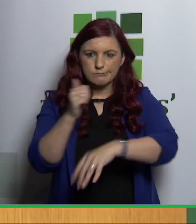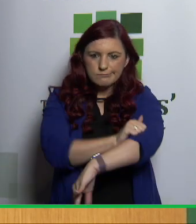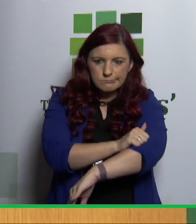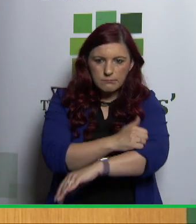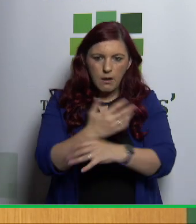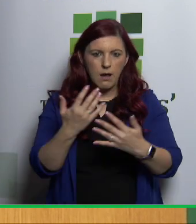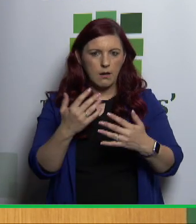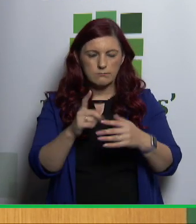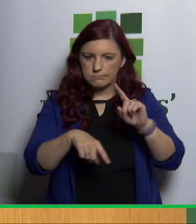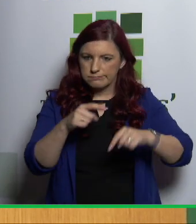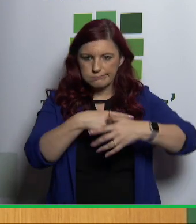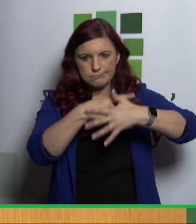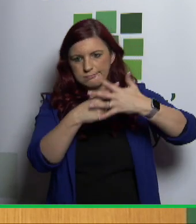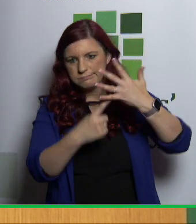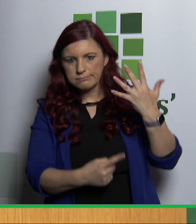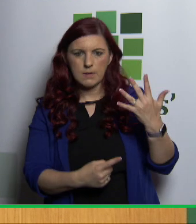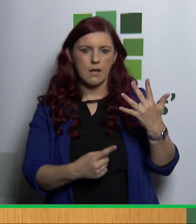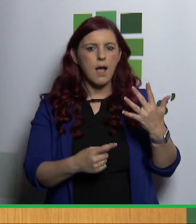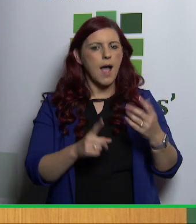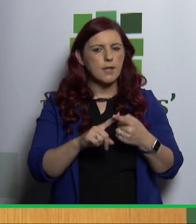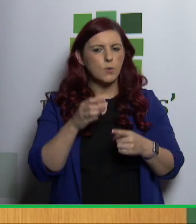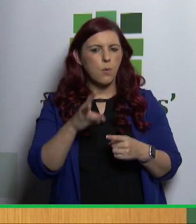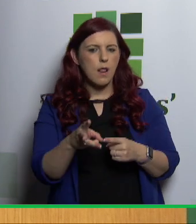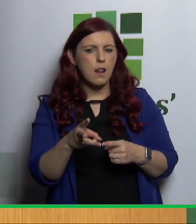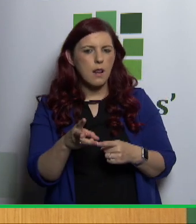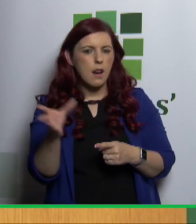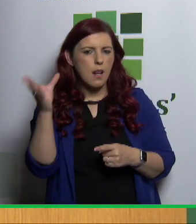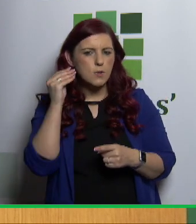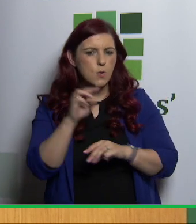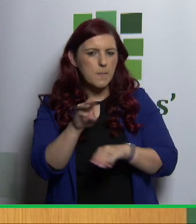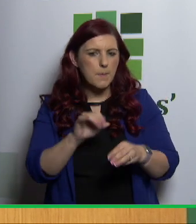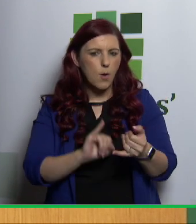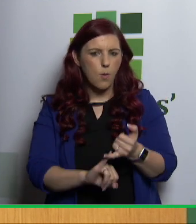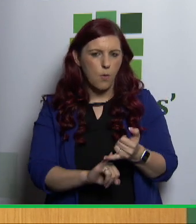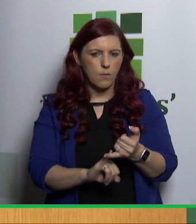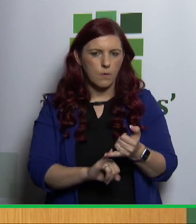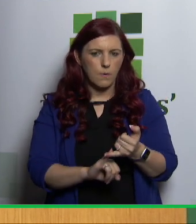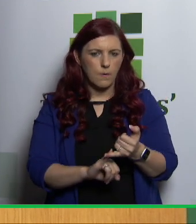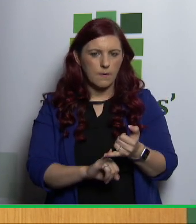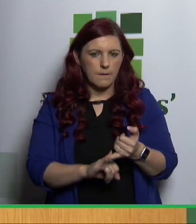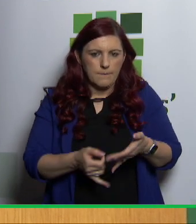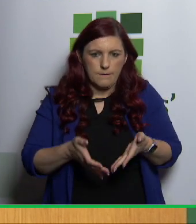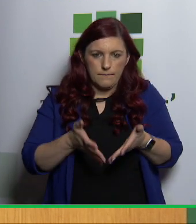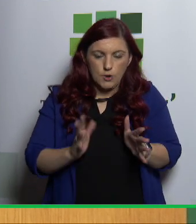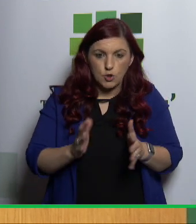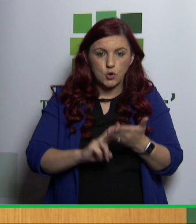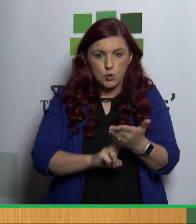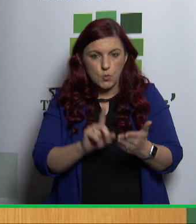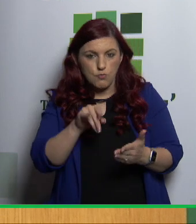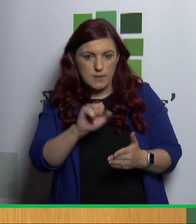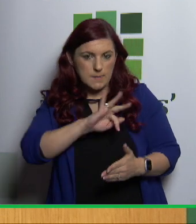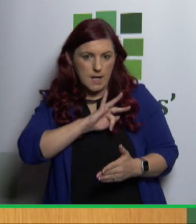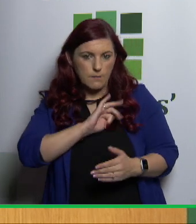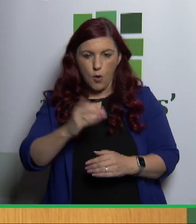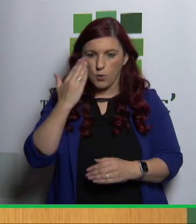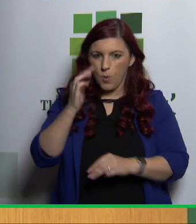to. So you hear various types of harms. You'll also hear experiences of people who believe that they have used drugs or know people who've used drugs who